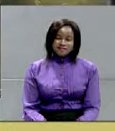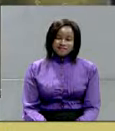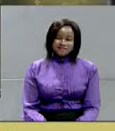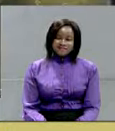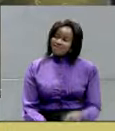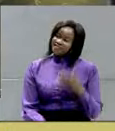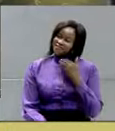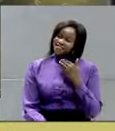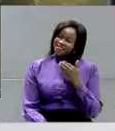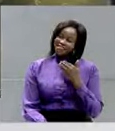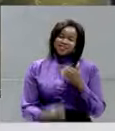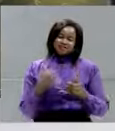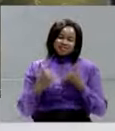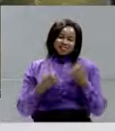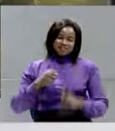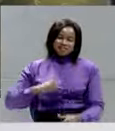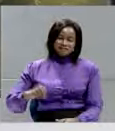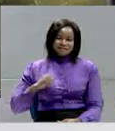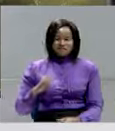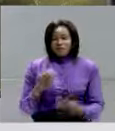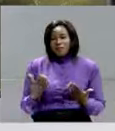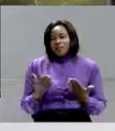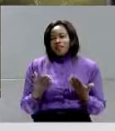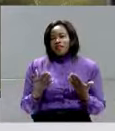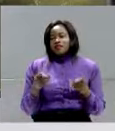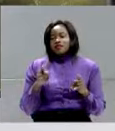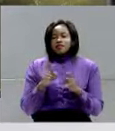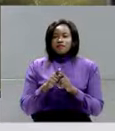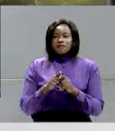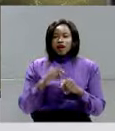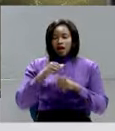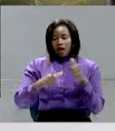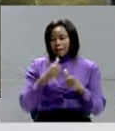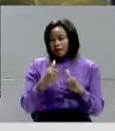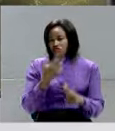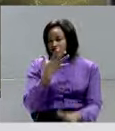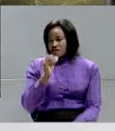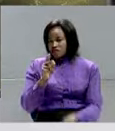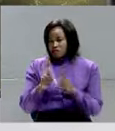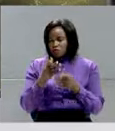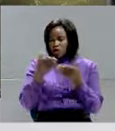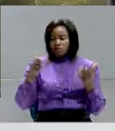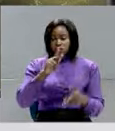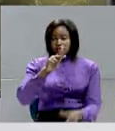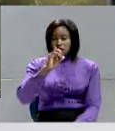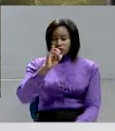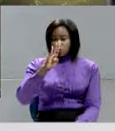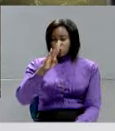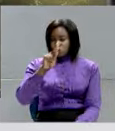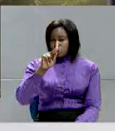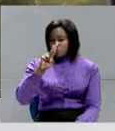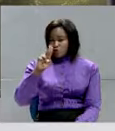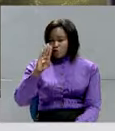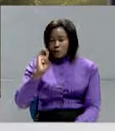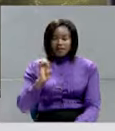Thank you so much, Sudat Kai, for reporting. Our residents from about 50 homesteads in Buhimba sub-county Chikuwe district and